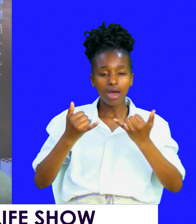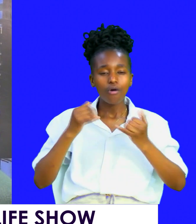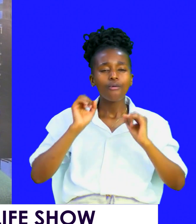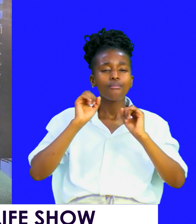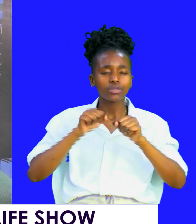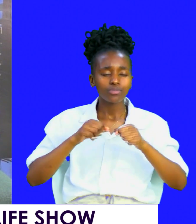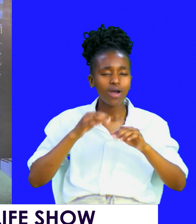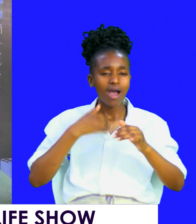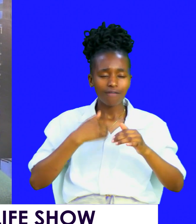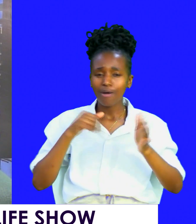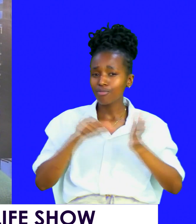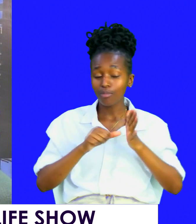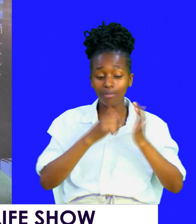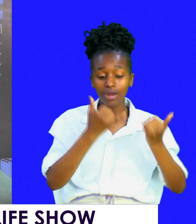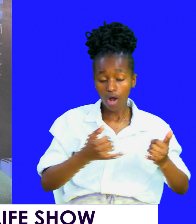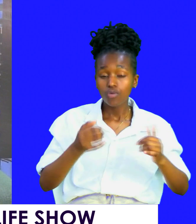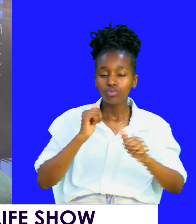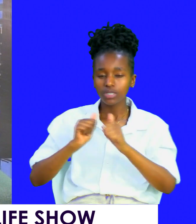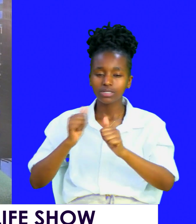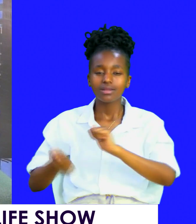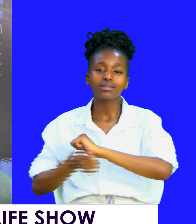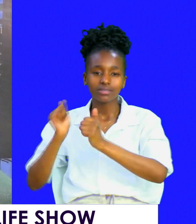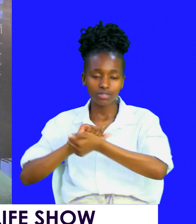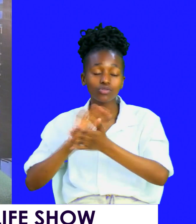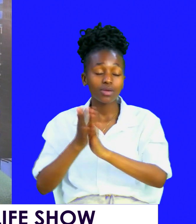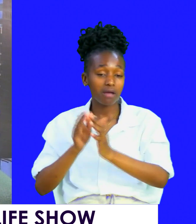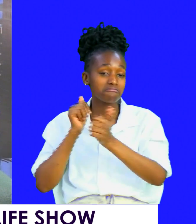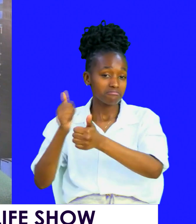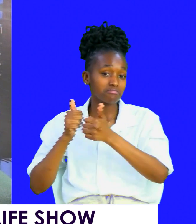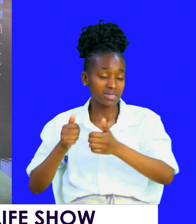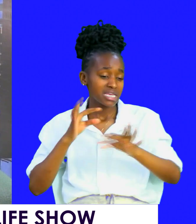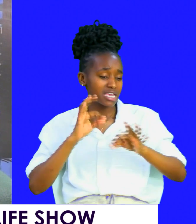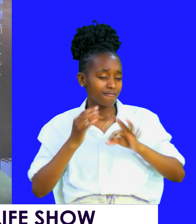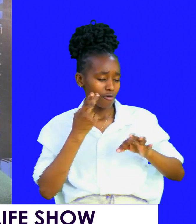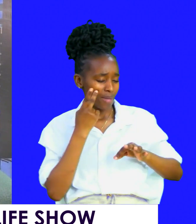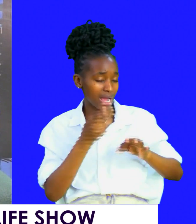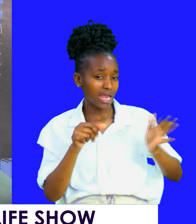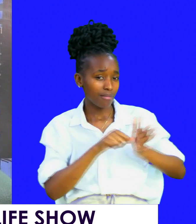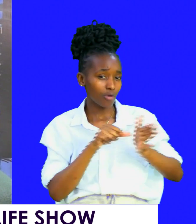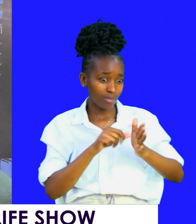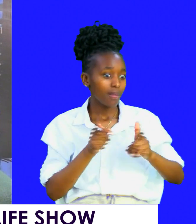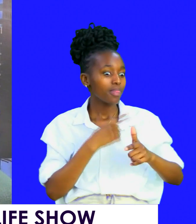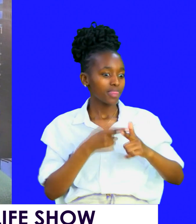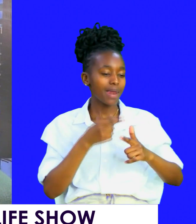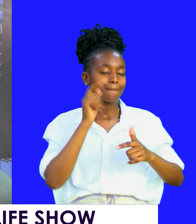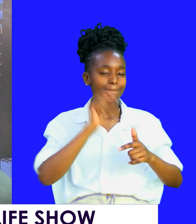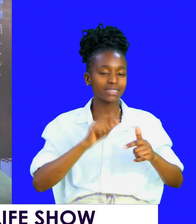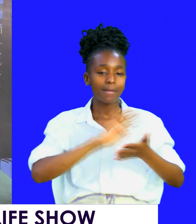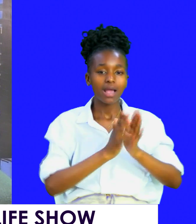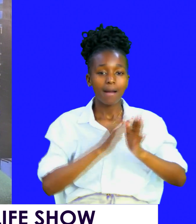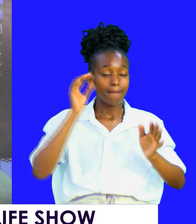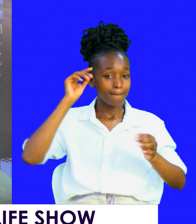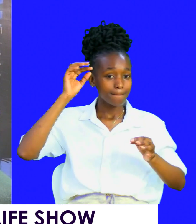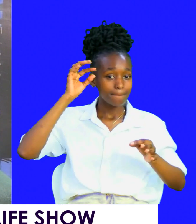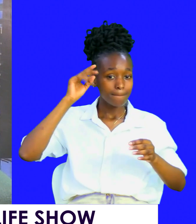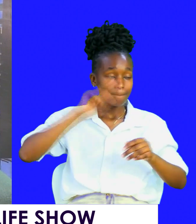corrected. You can think. It is in the diagnosis of the problem. That's where power lies. Life is